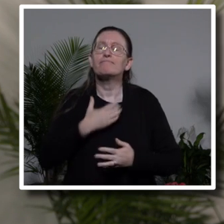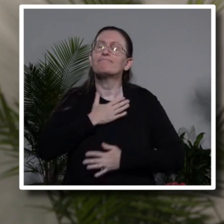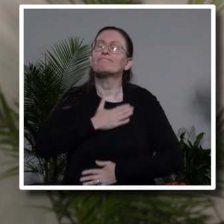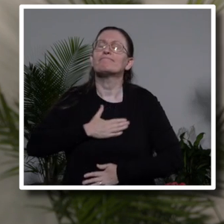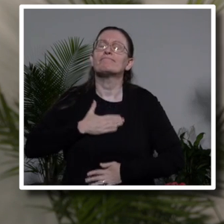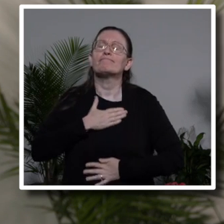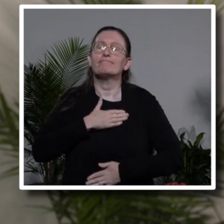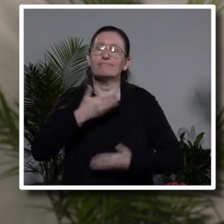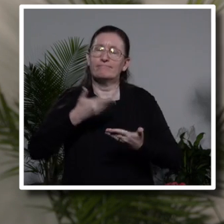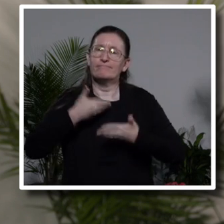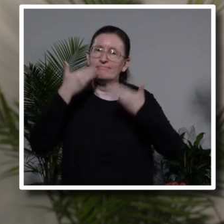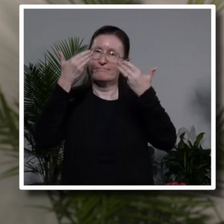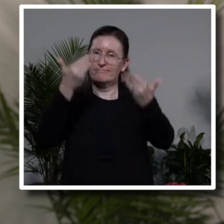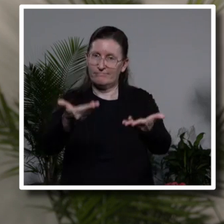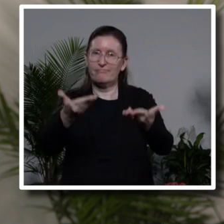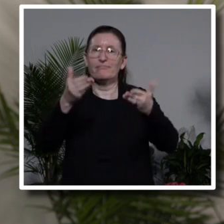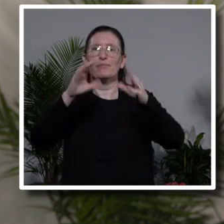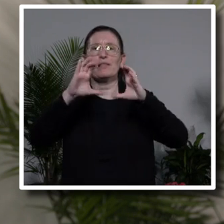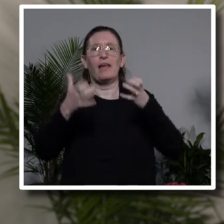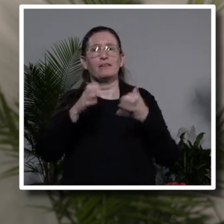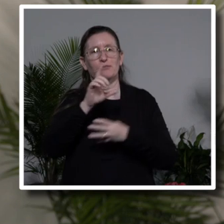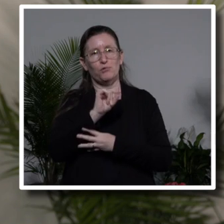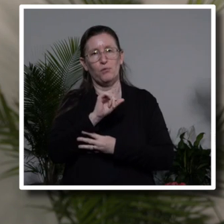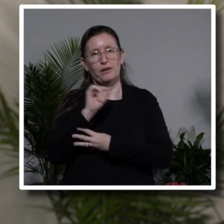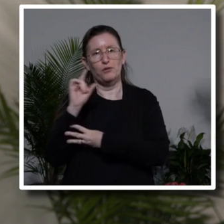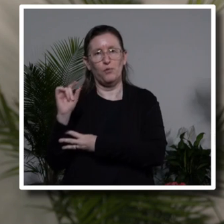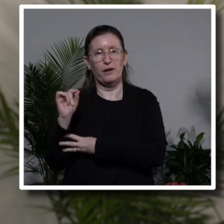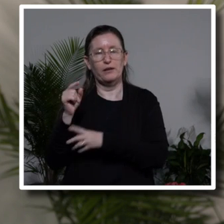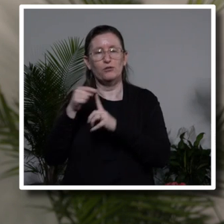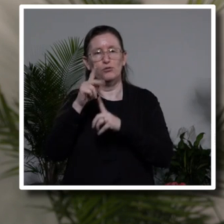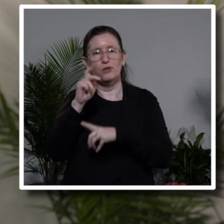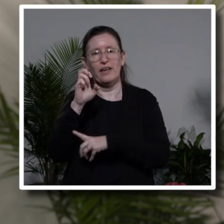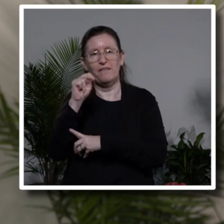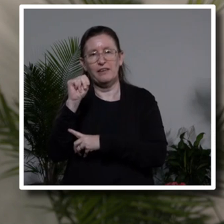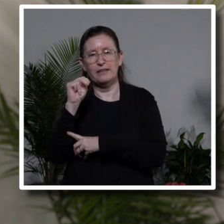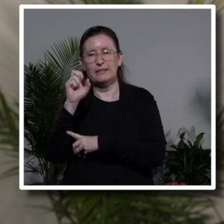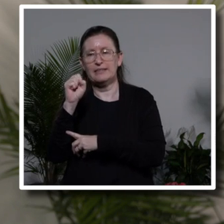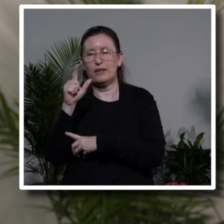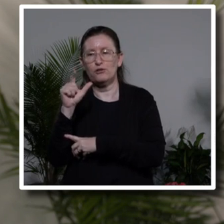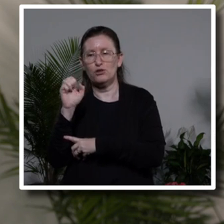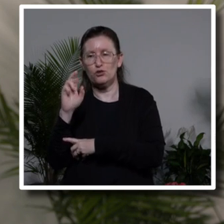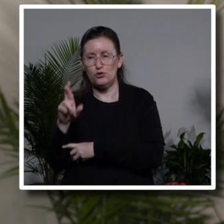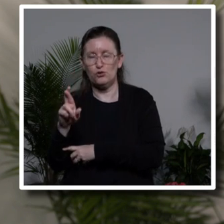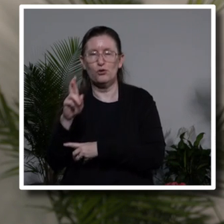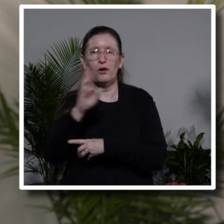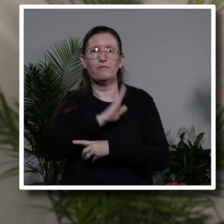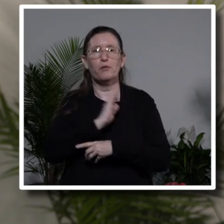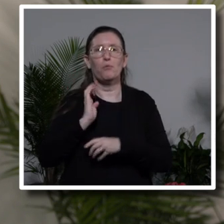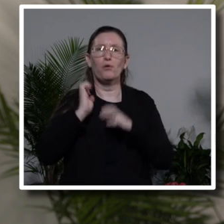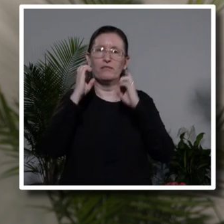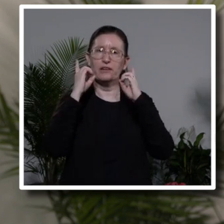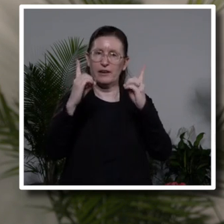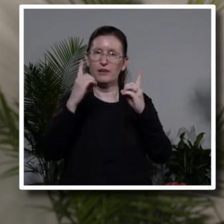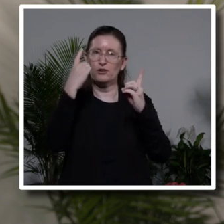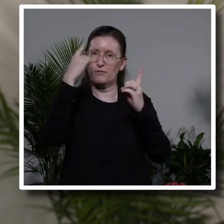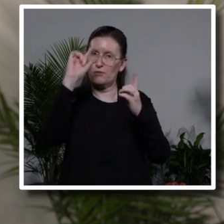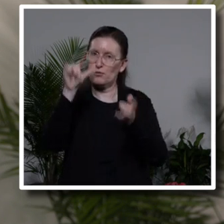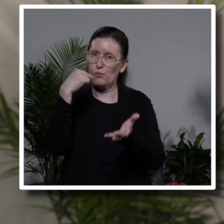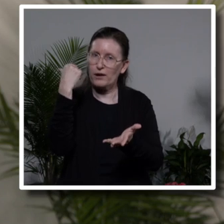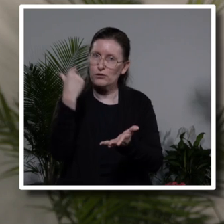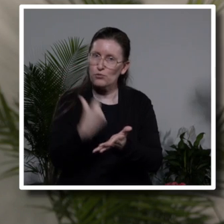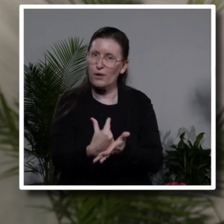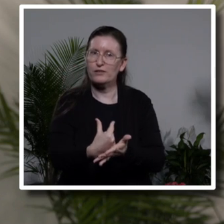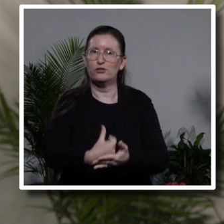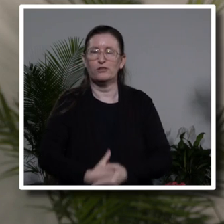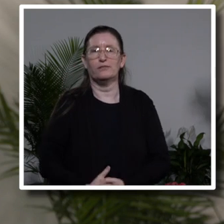I am pleased to present the class of 2020 to Kevin Seltzer of the Parkway Board of Education for